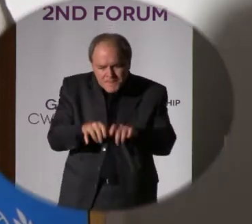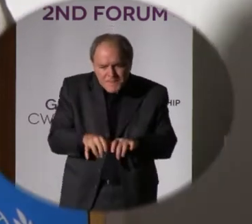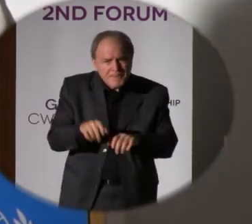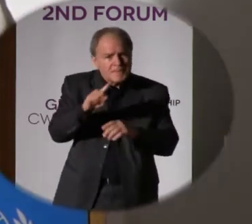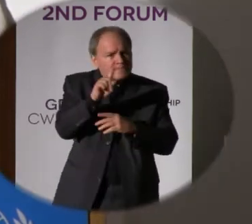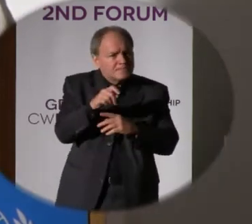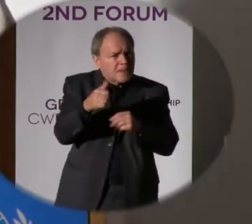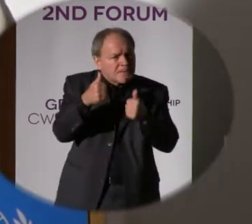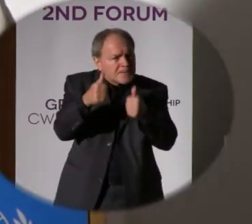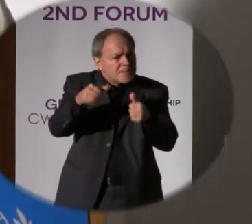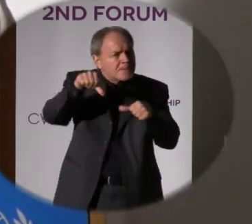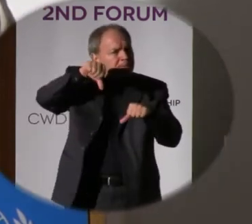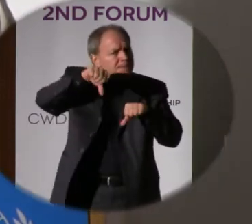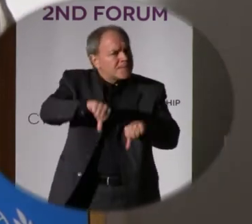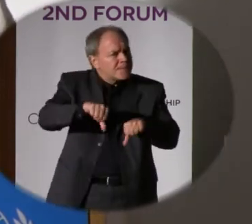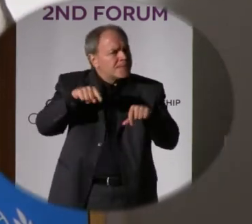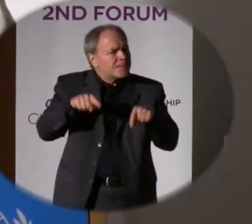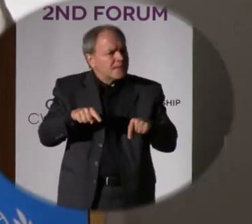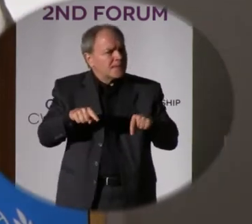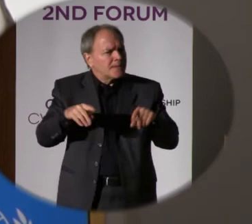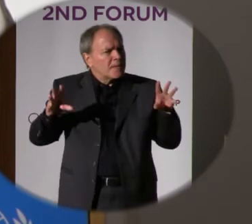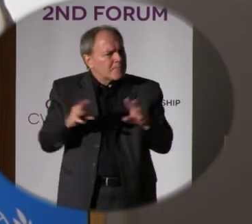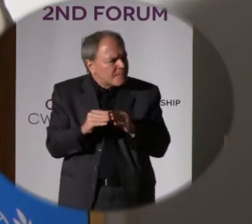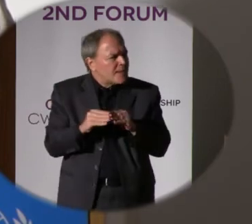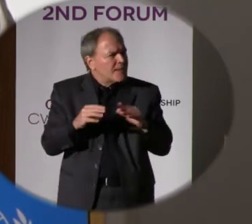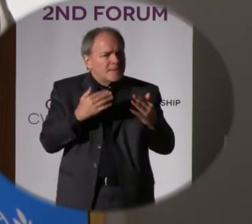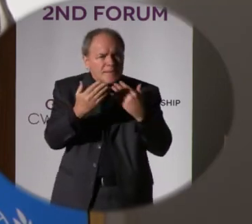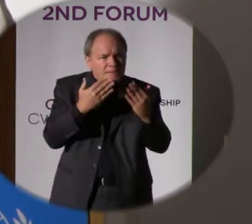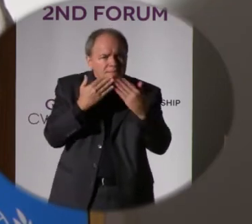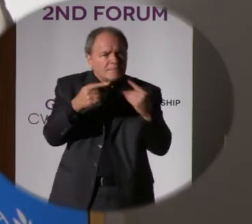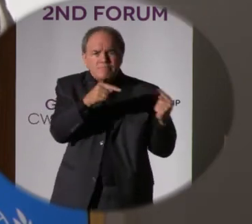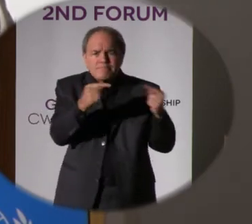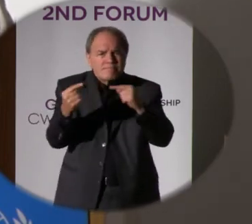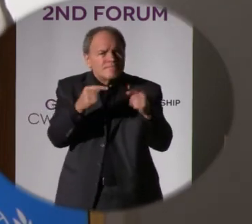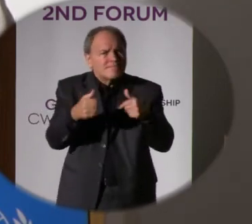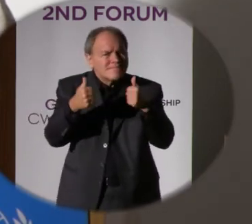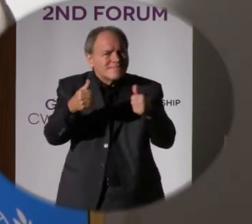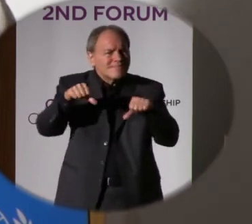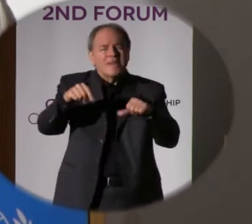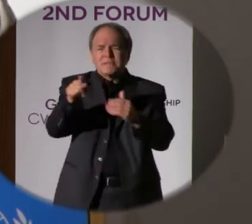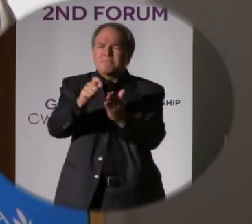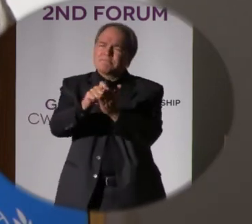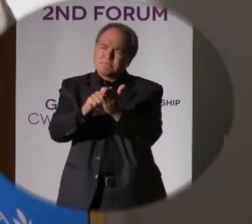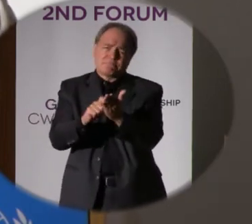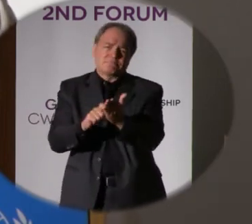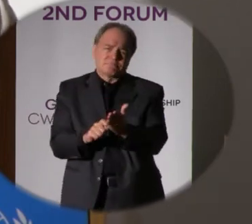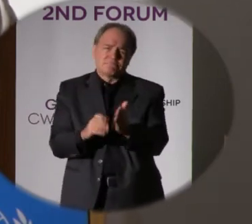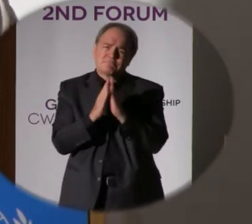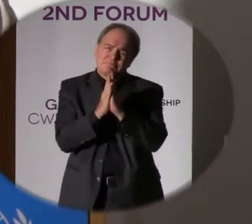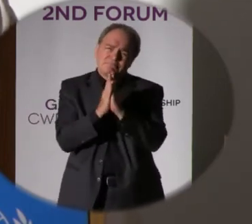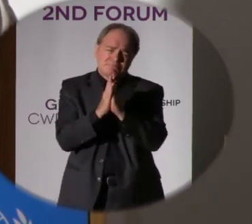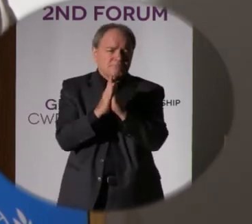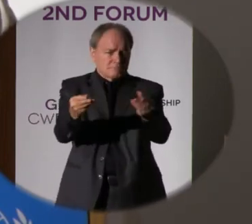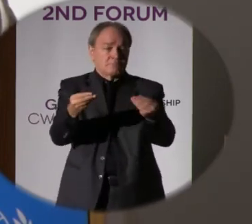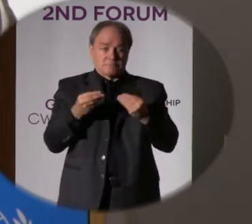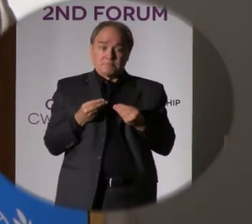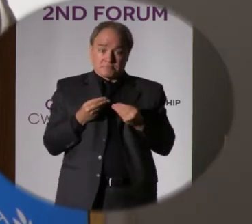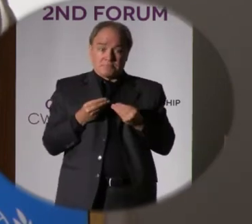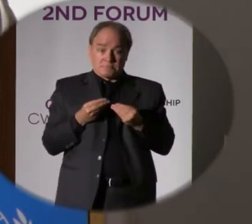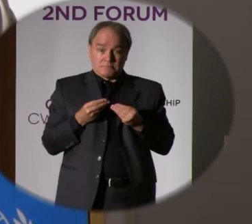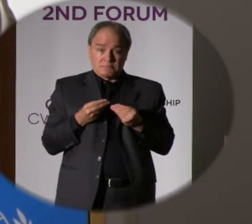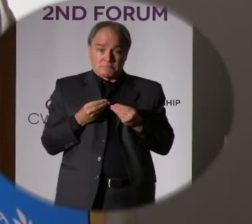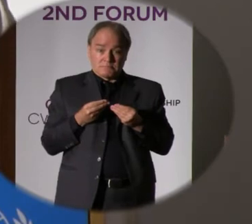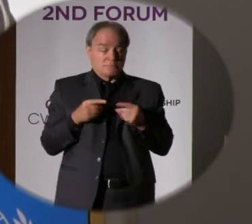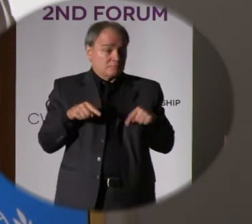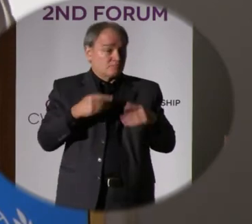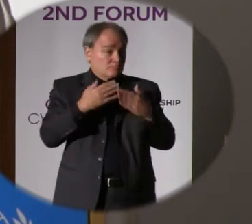your input, and this will be very important for the analysis and the report, which will be written after the forum